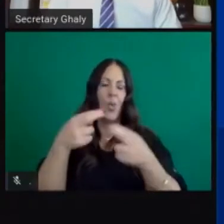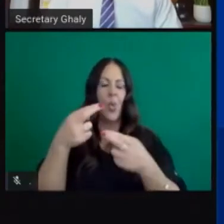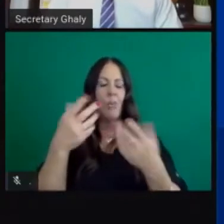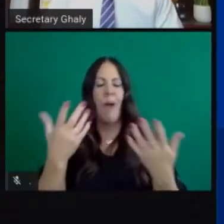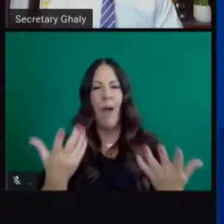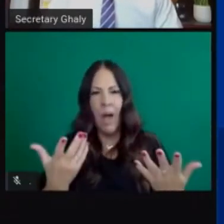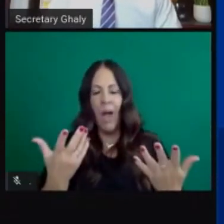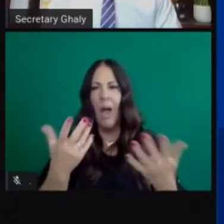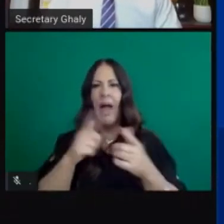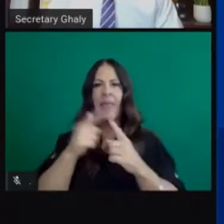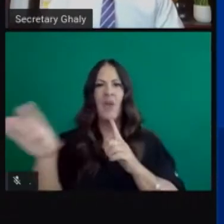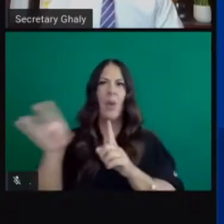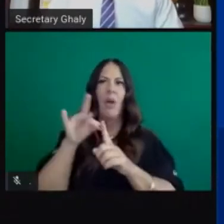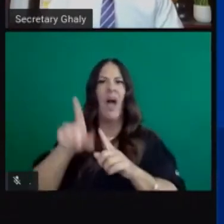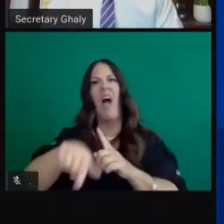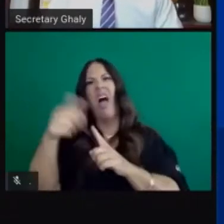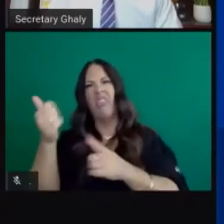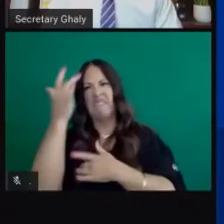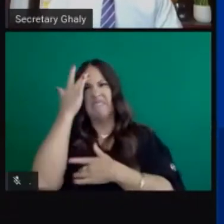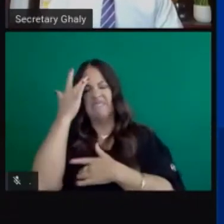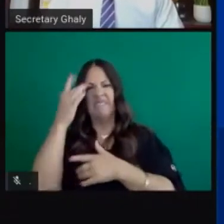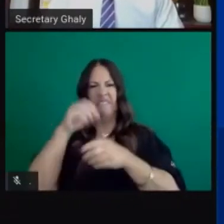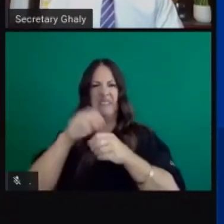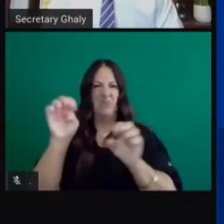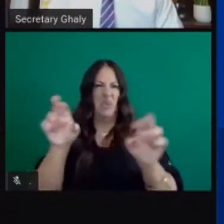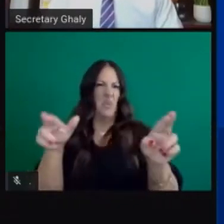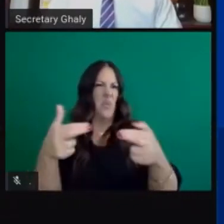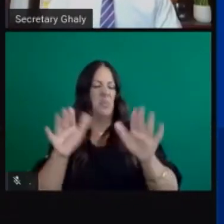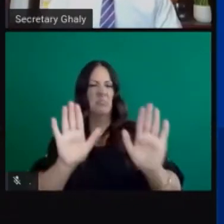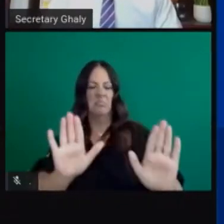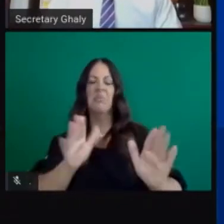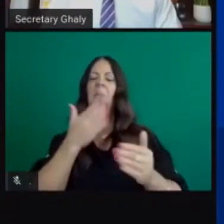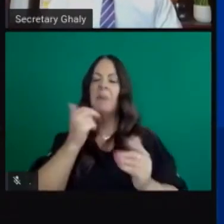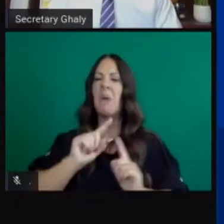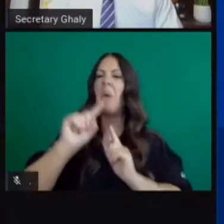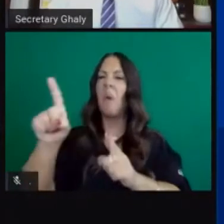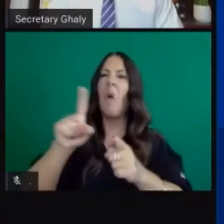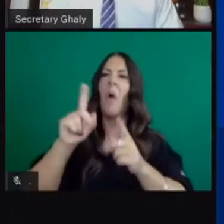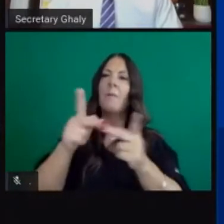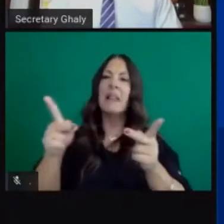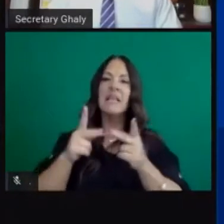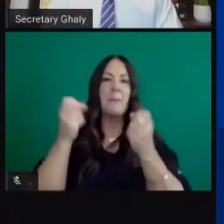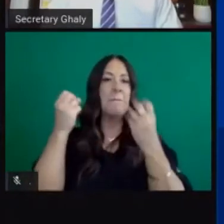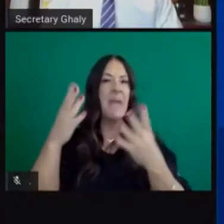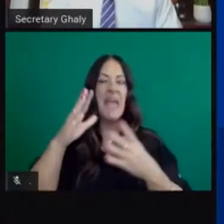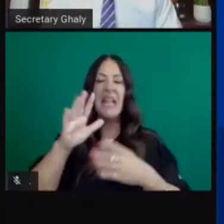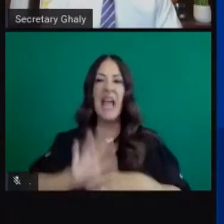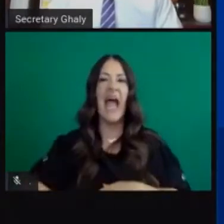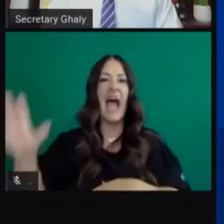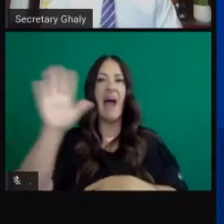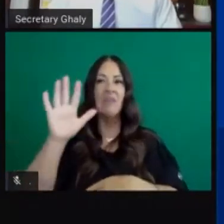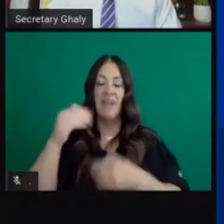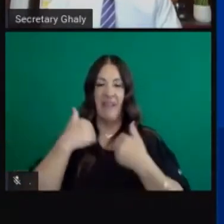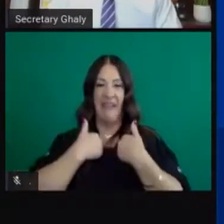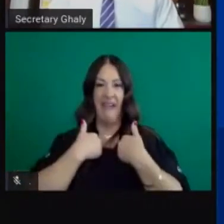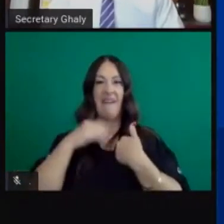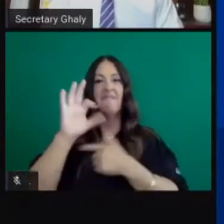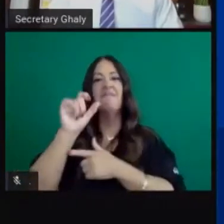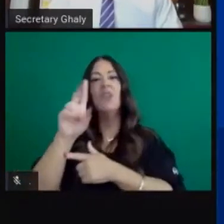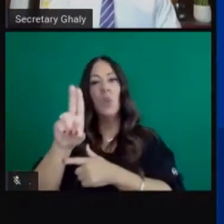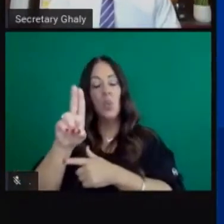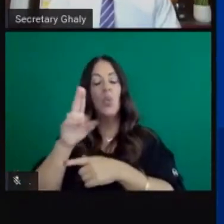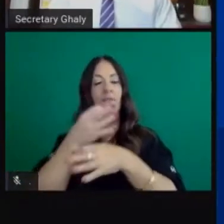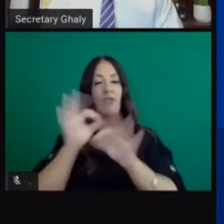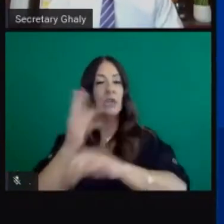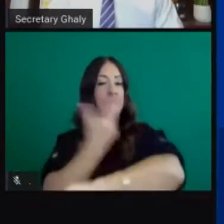this opportunity if you can, get your flu shot, visit some of the free flu shot resources that we have on the CDPH website